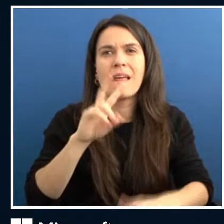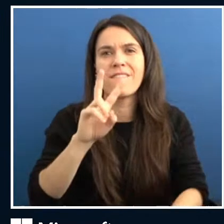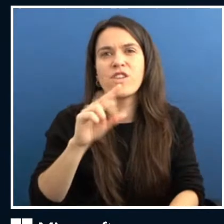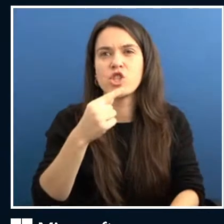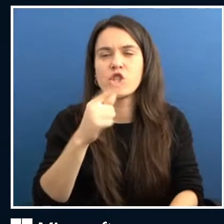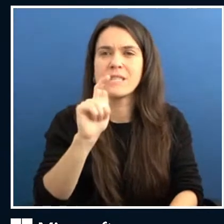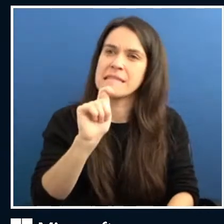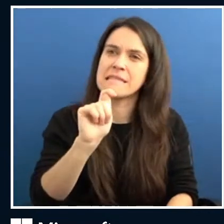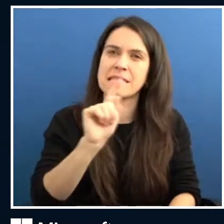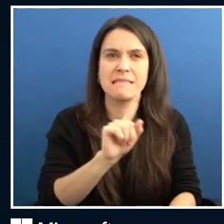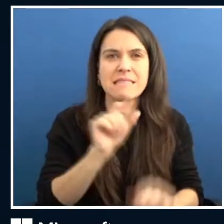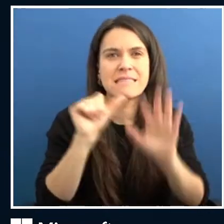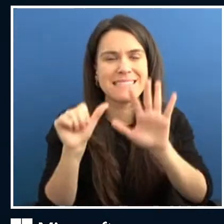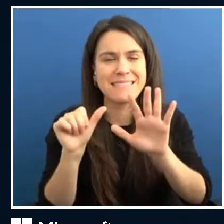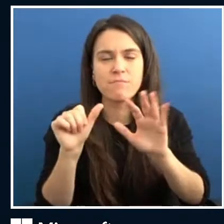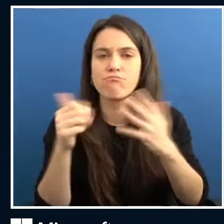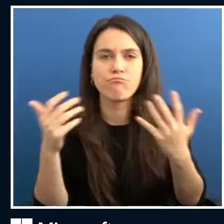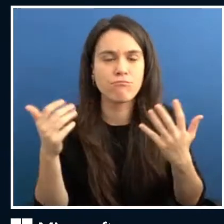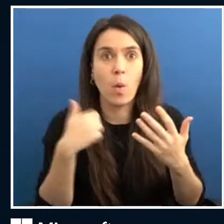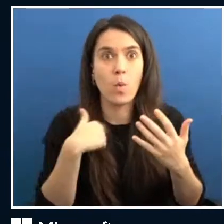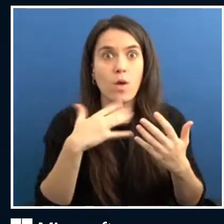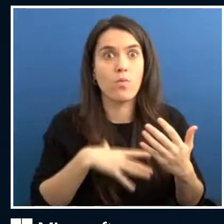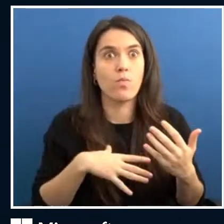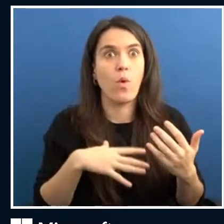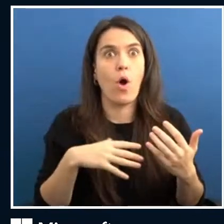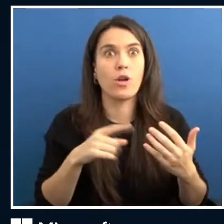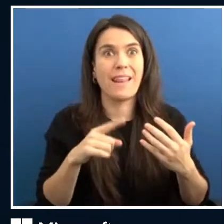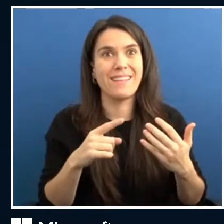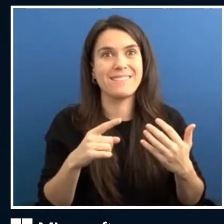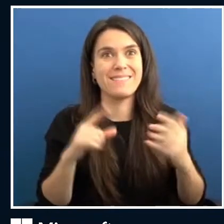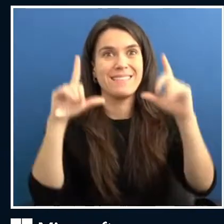take our image that we want to give as an input.